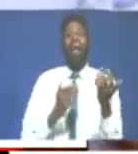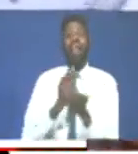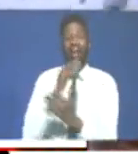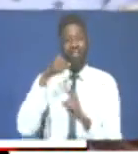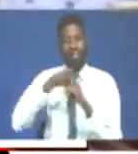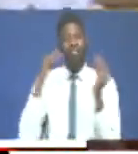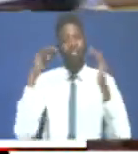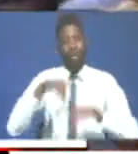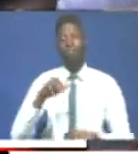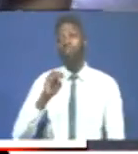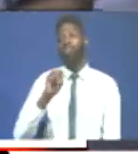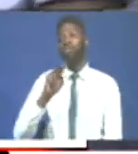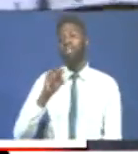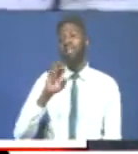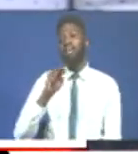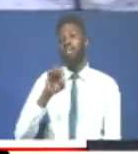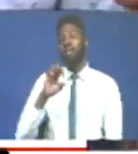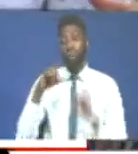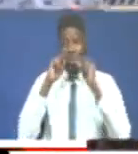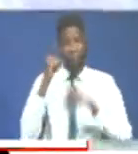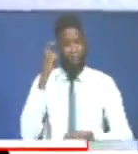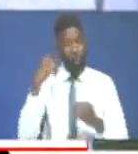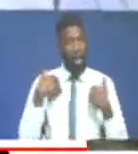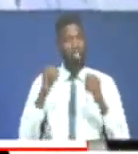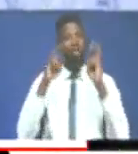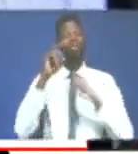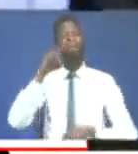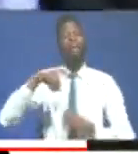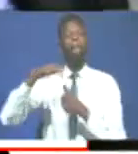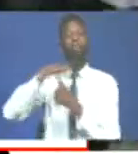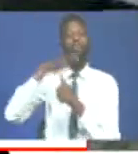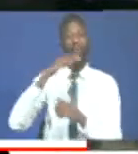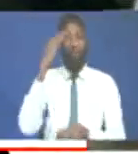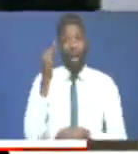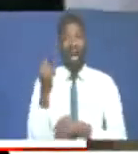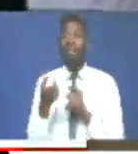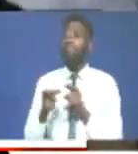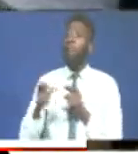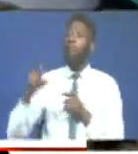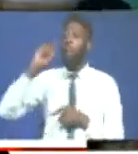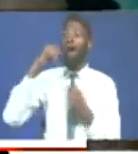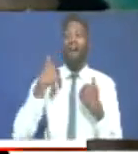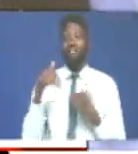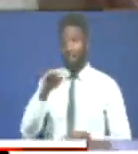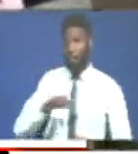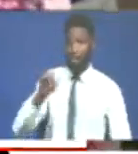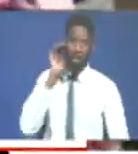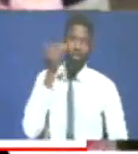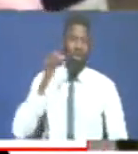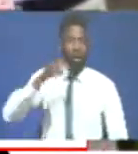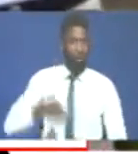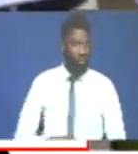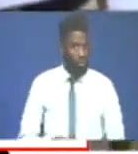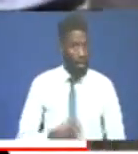noted that mental health issues ought to be given priority due to a spike in cases in Isiolo County owing to joblessness